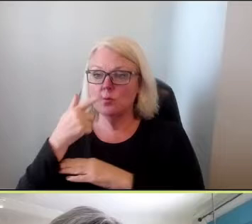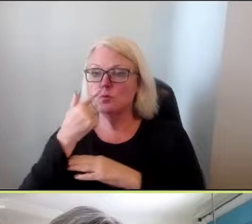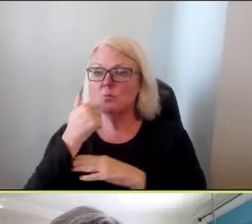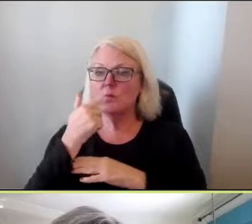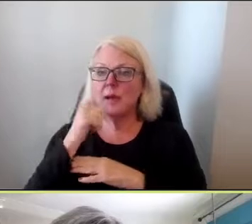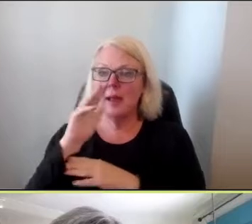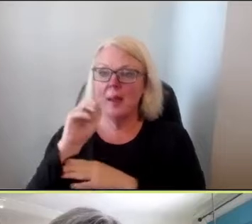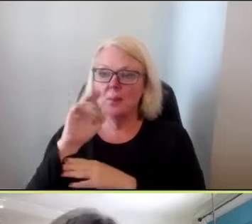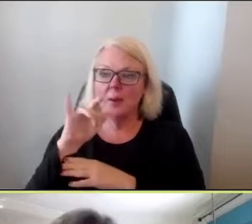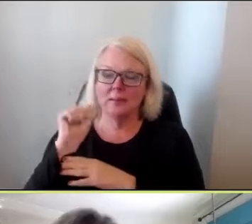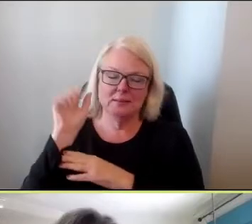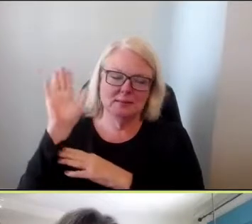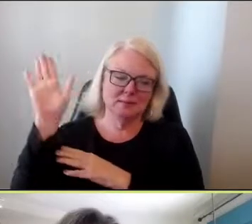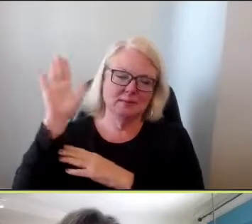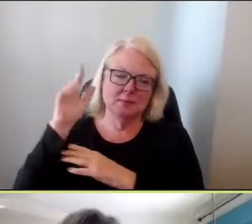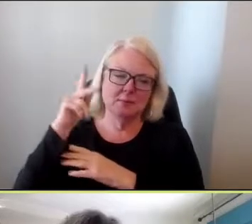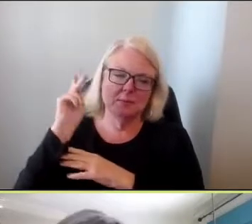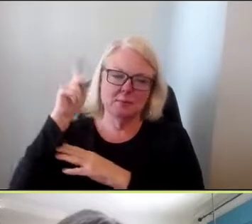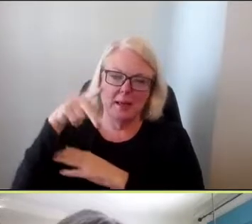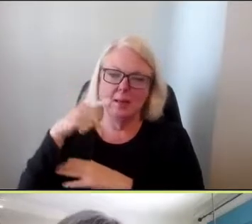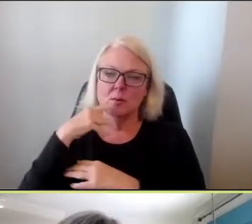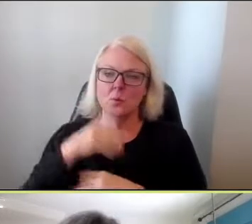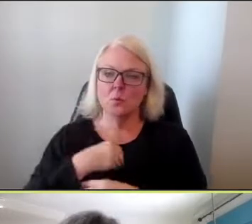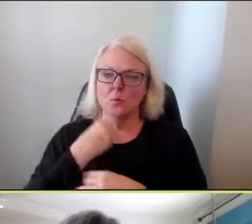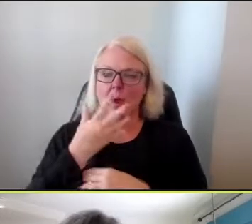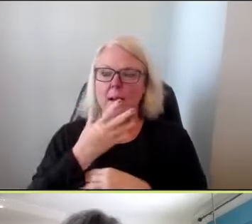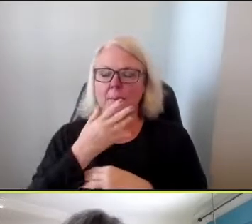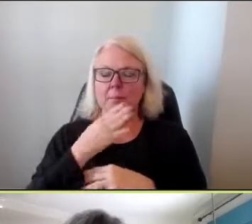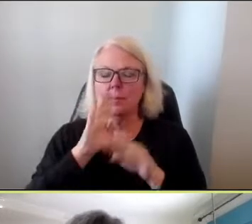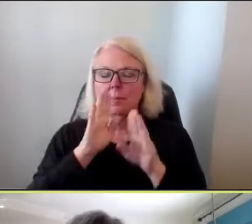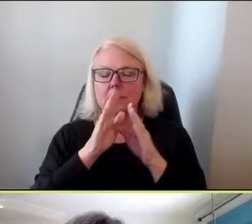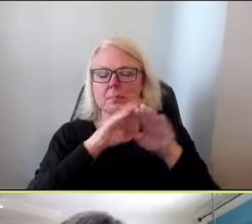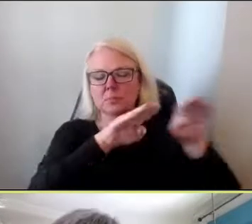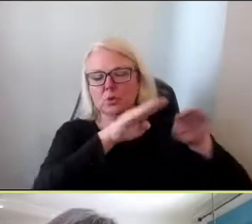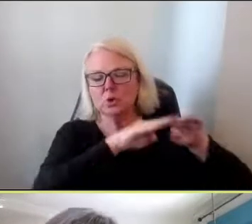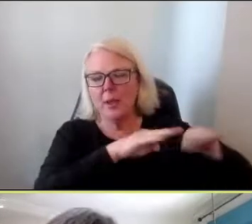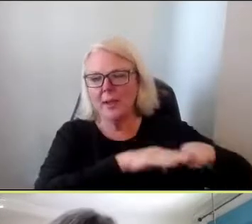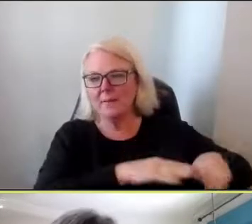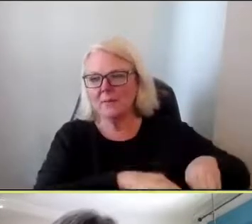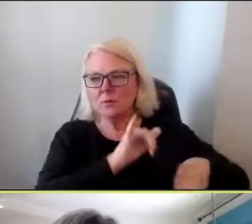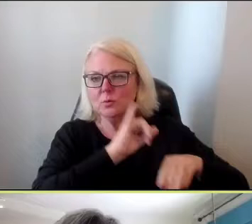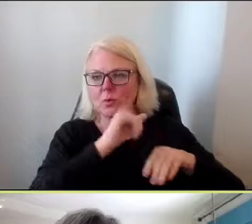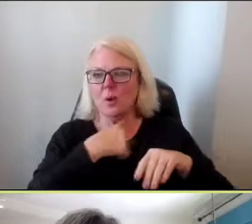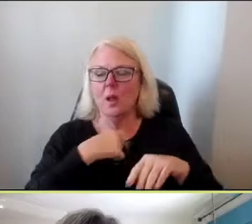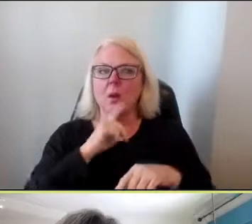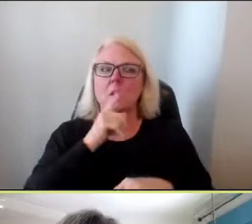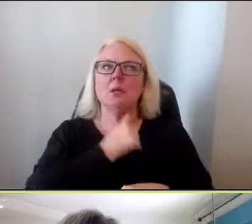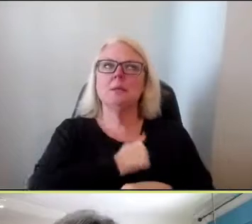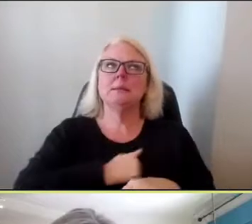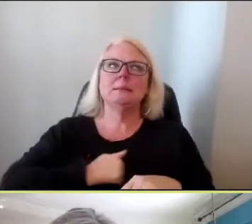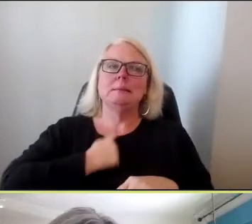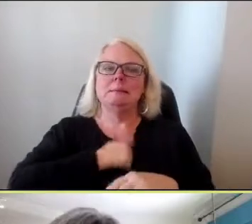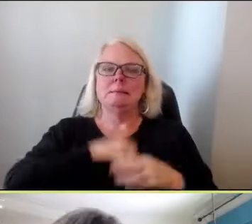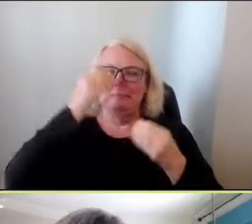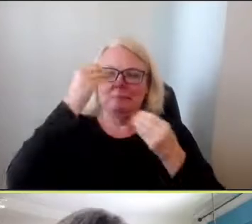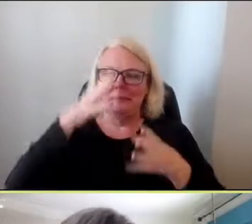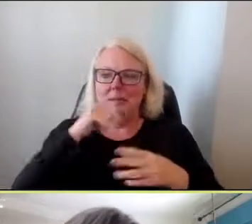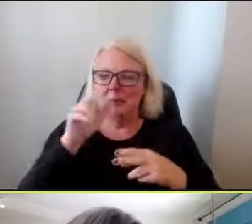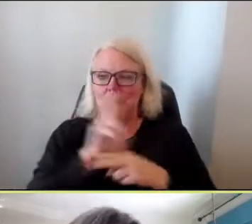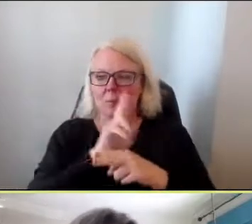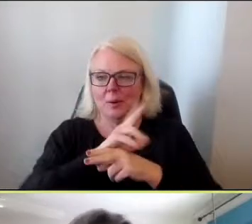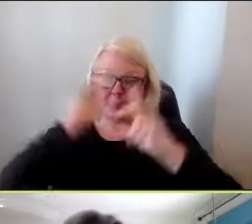off to my left, and behind me are white bookcases. I am extremely sorry to report that I am not wearing a